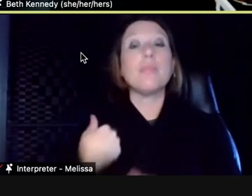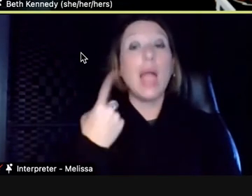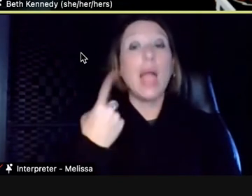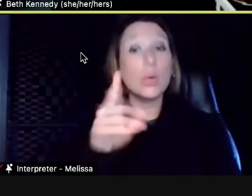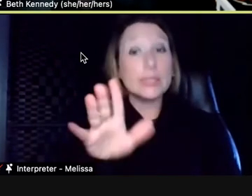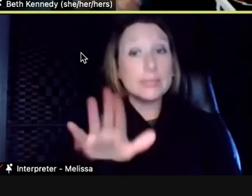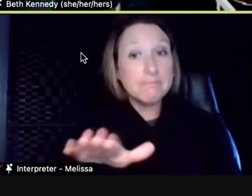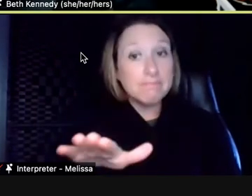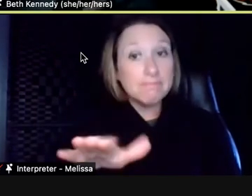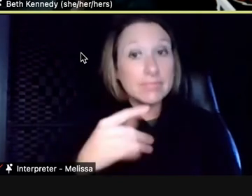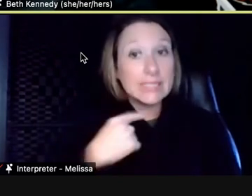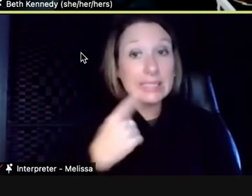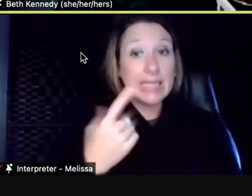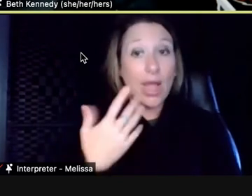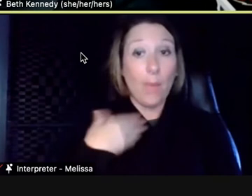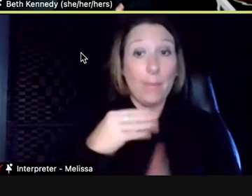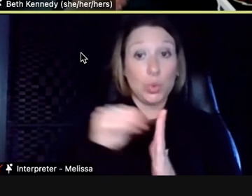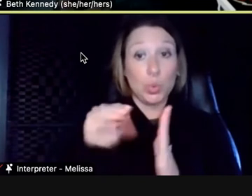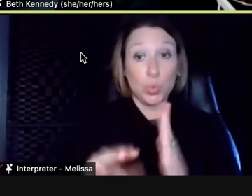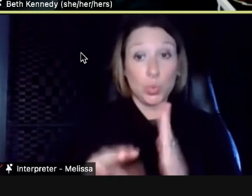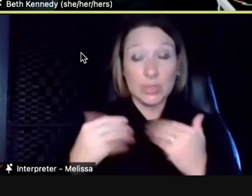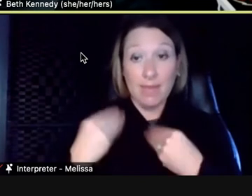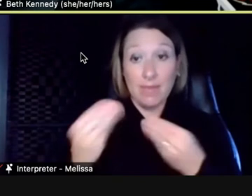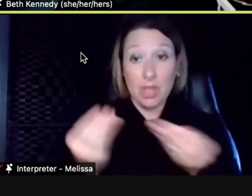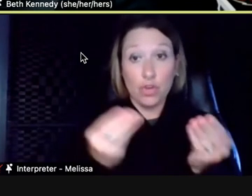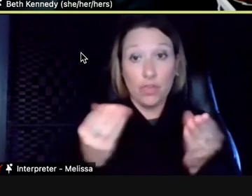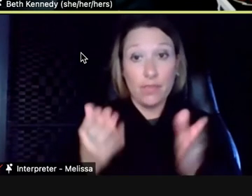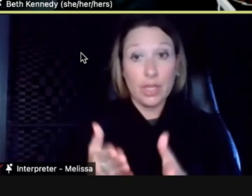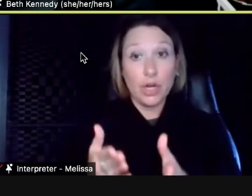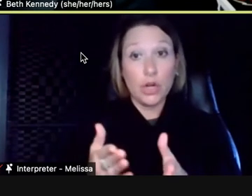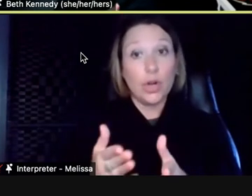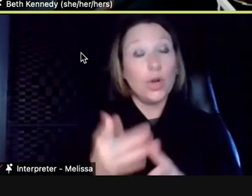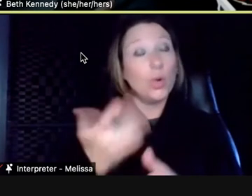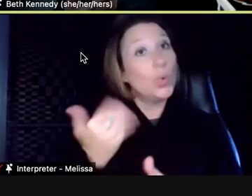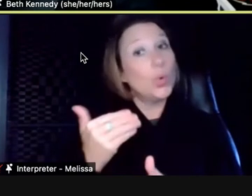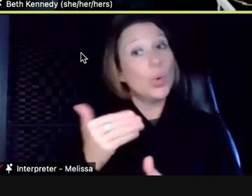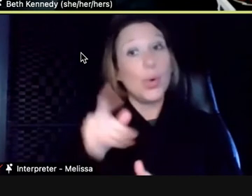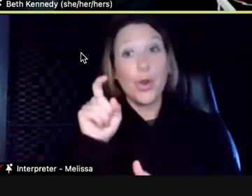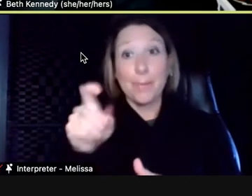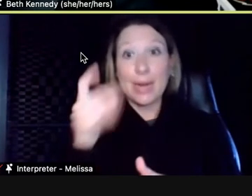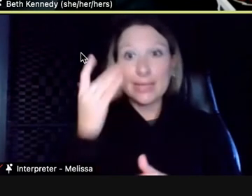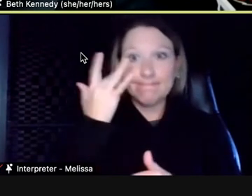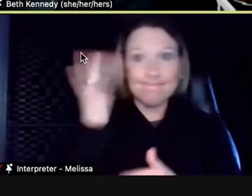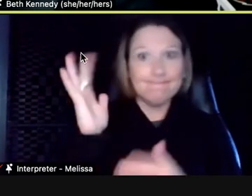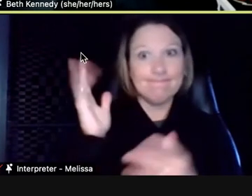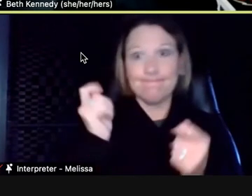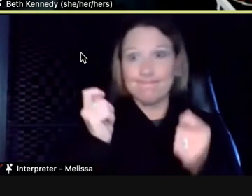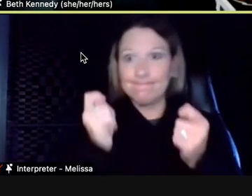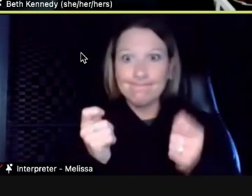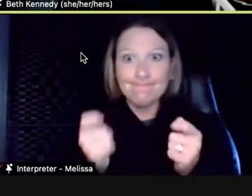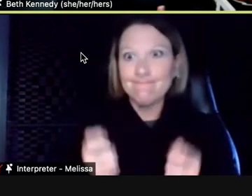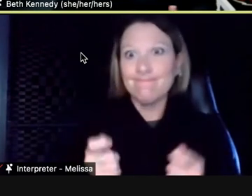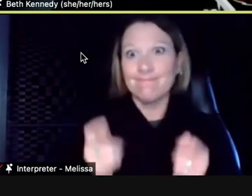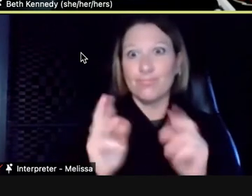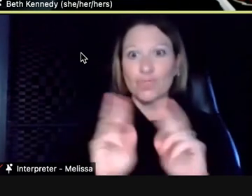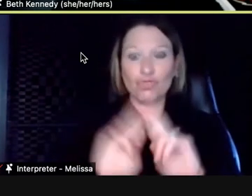be sharp. You have to be willing to work on the fly, make adaptations on the fly,